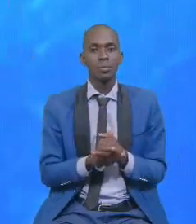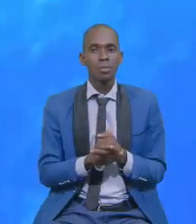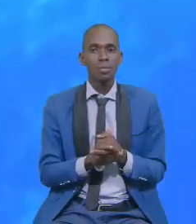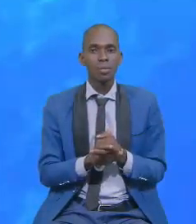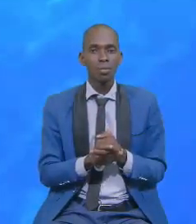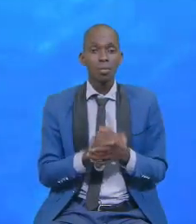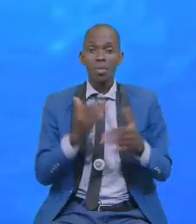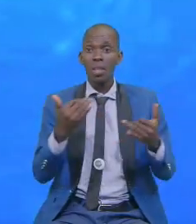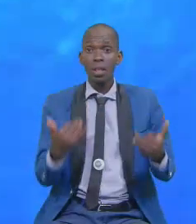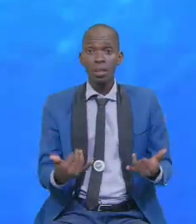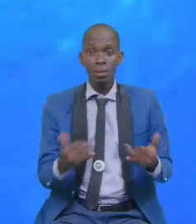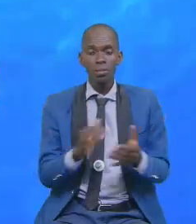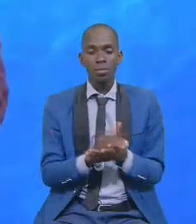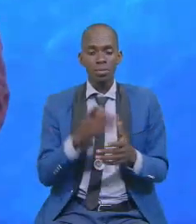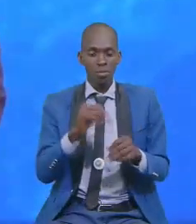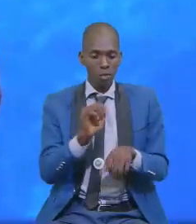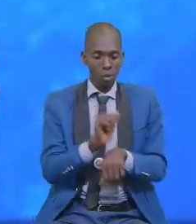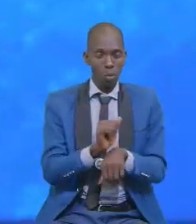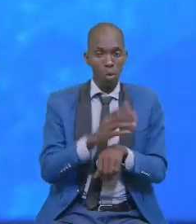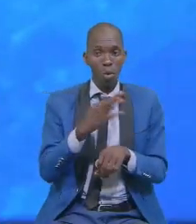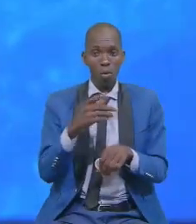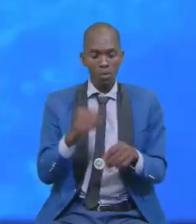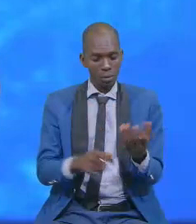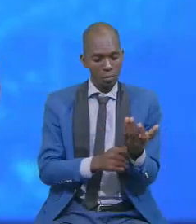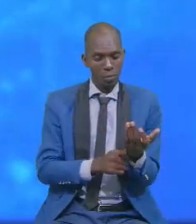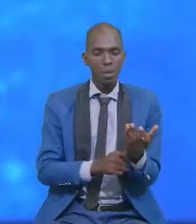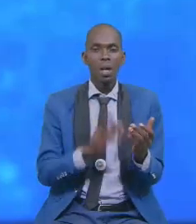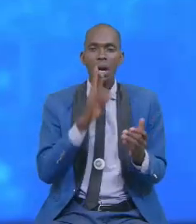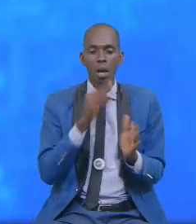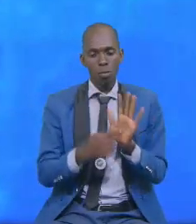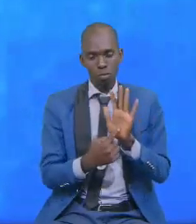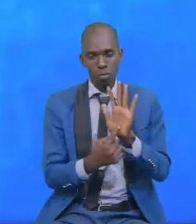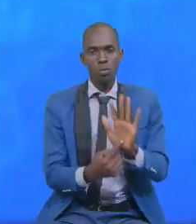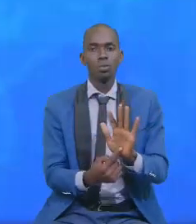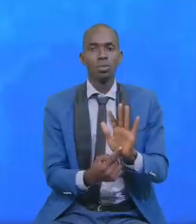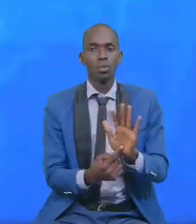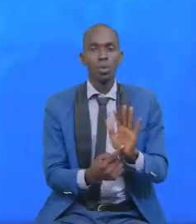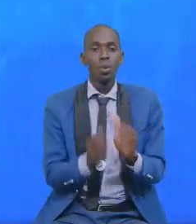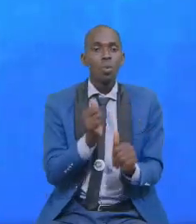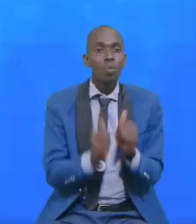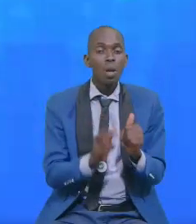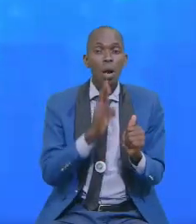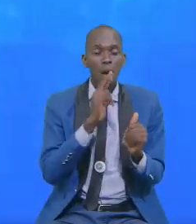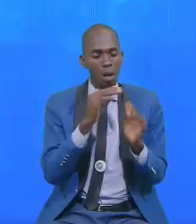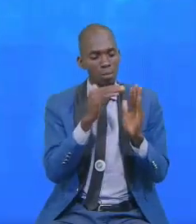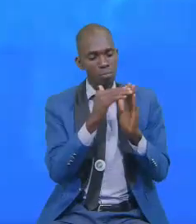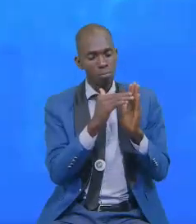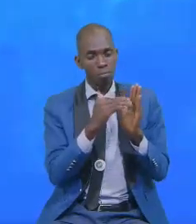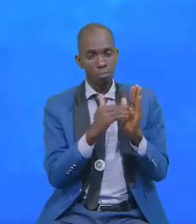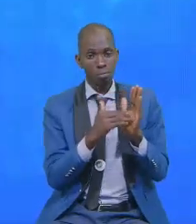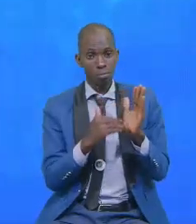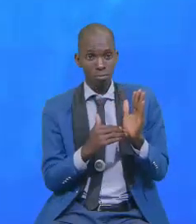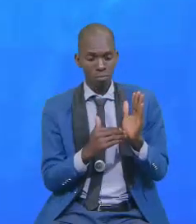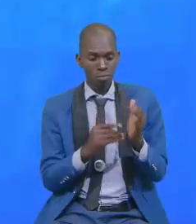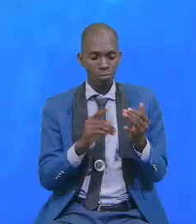Now the works of the flesh are manifest. Which are these?